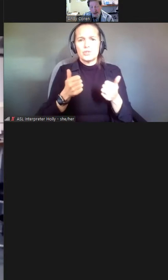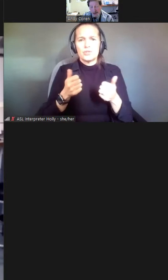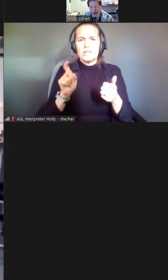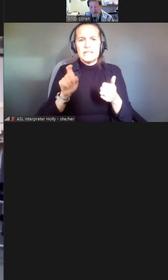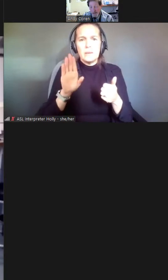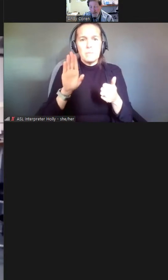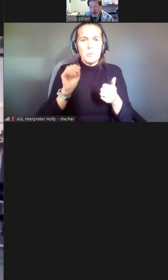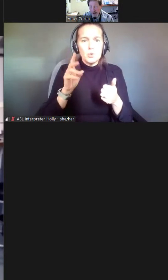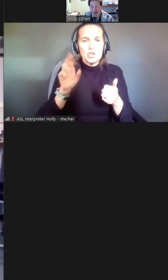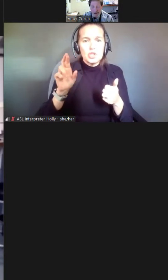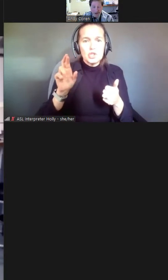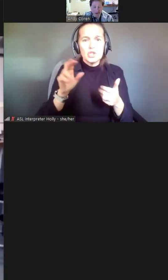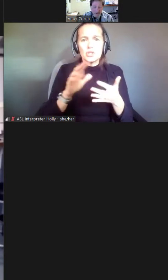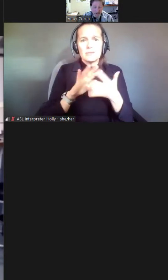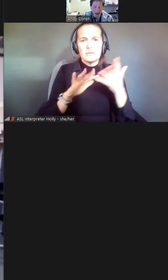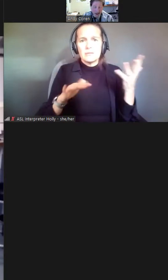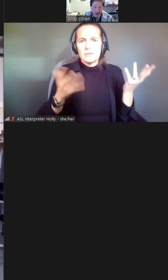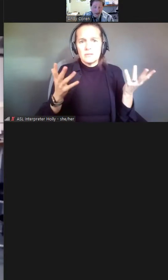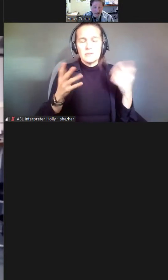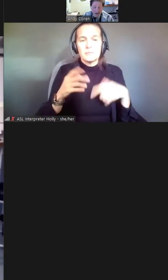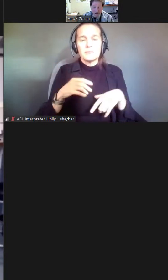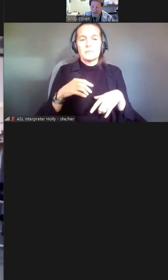boosters. When I was